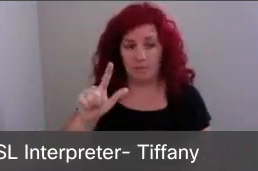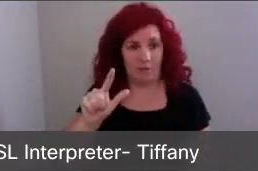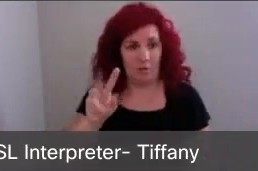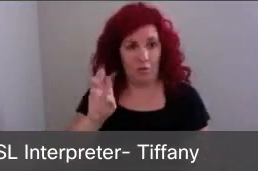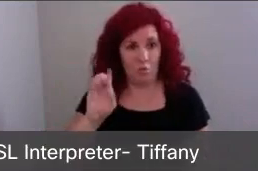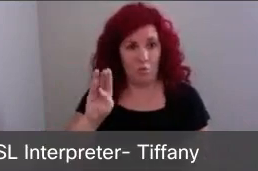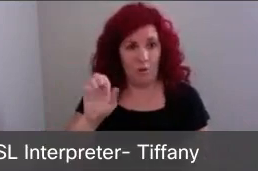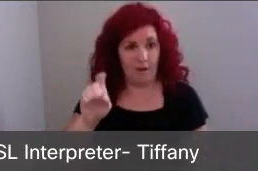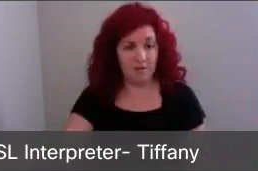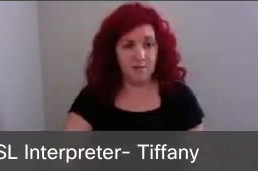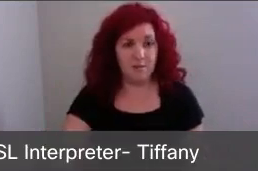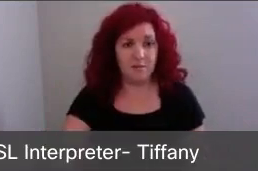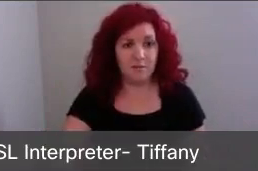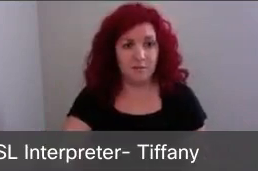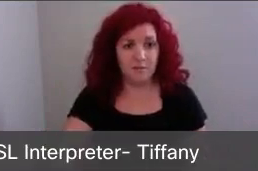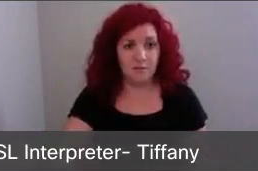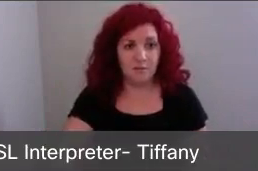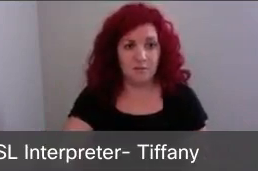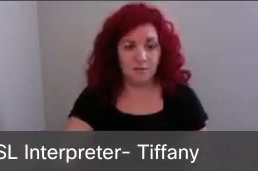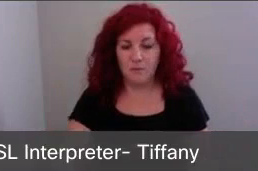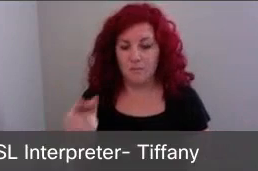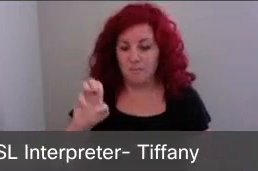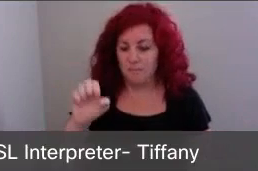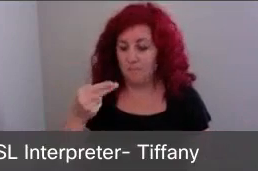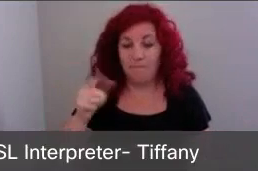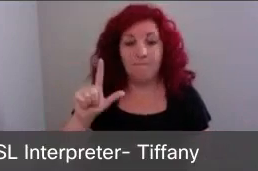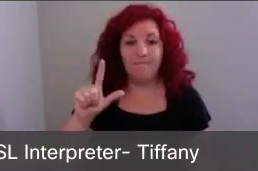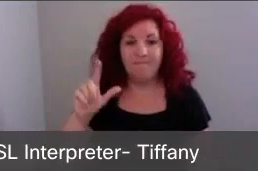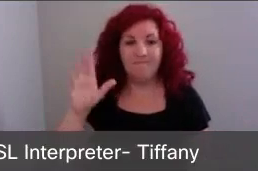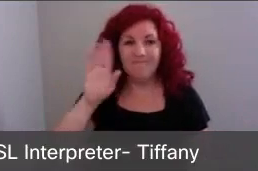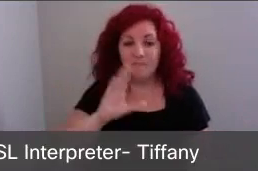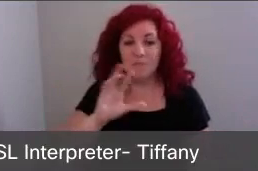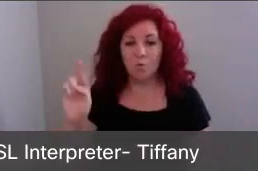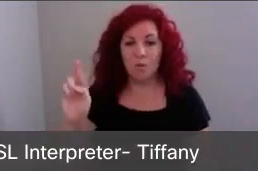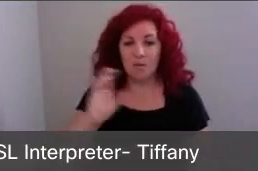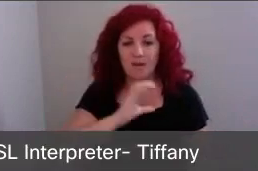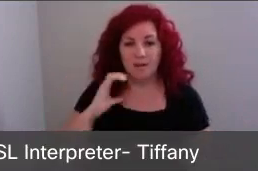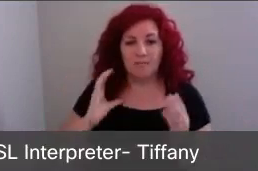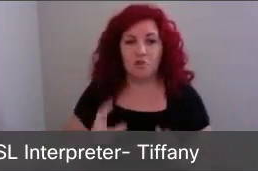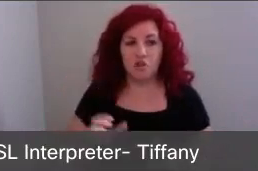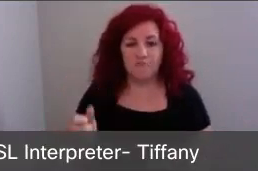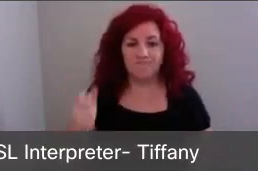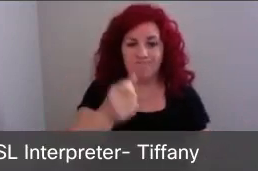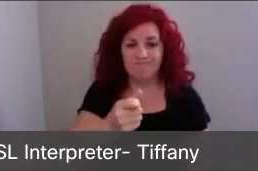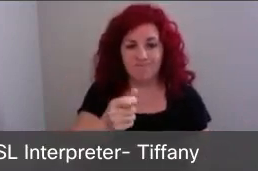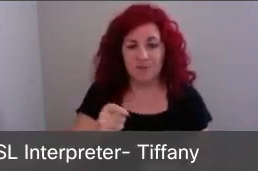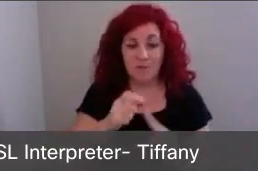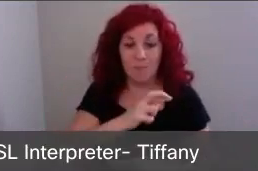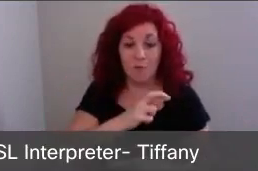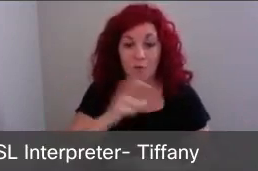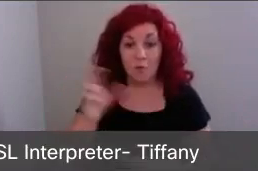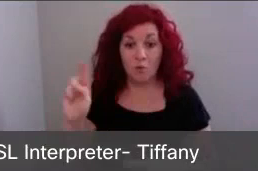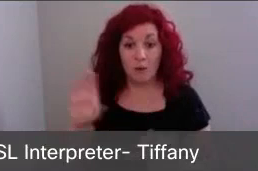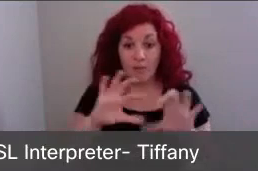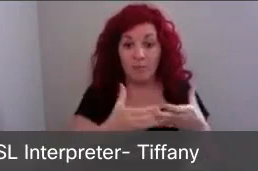WebEx. Yes, I'm David Meal. I'm a commissioner, Republican, appointed by the Republican Party, and I'm from Pima